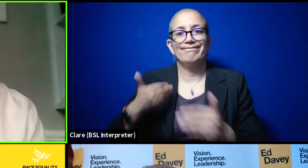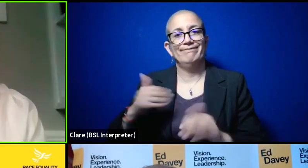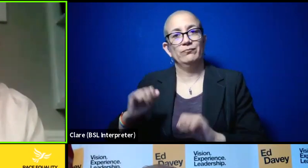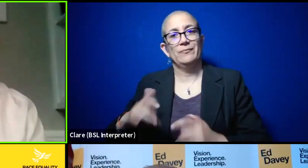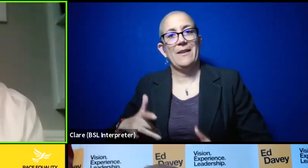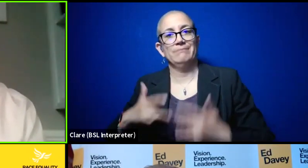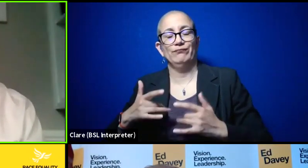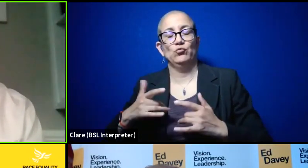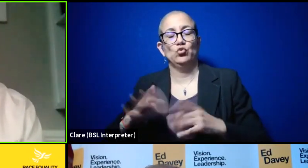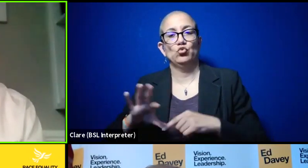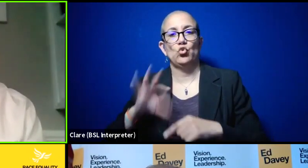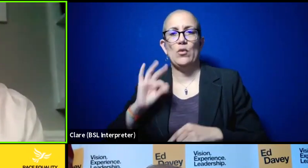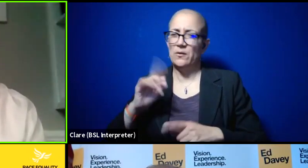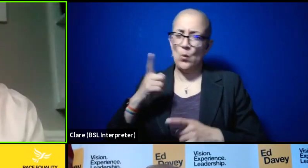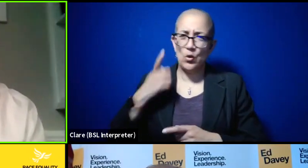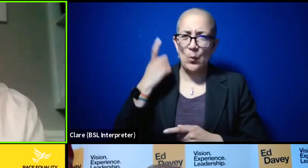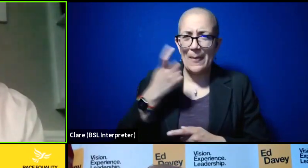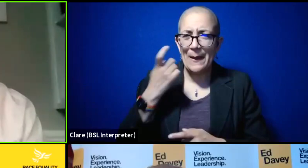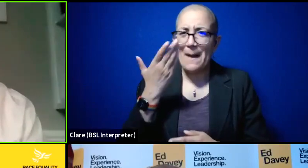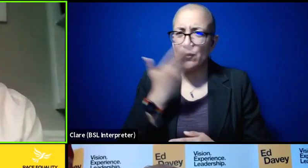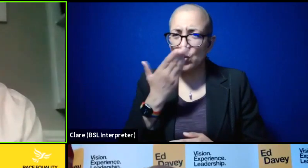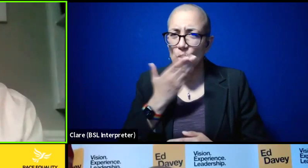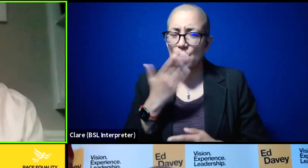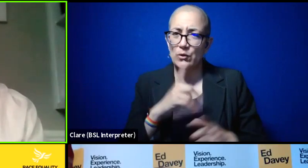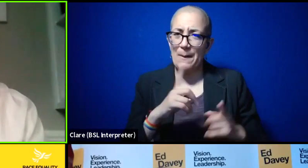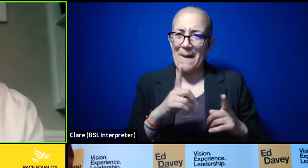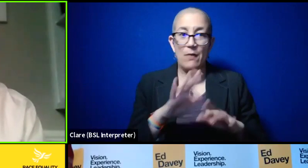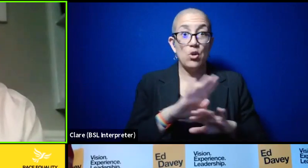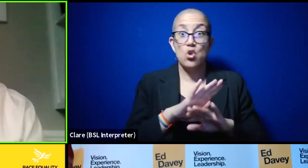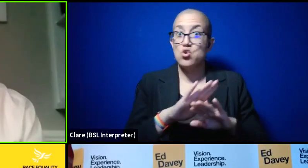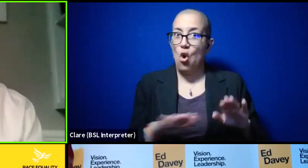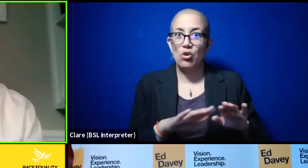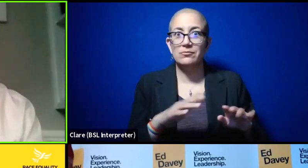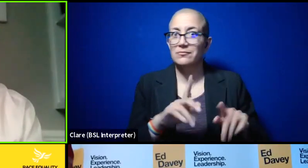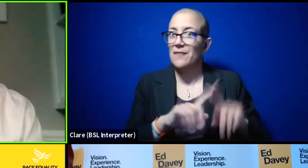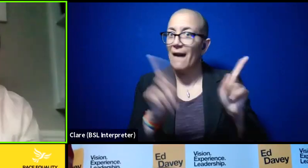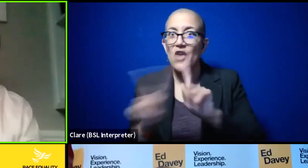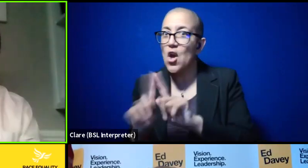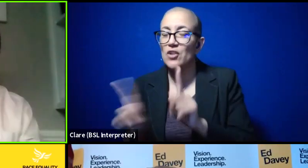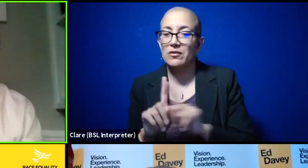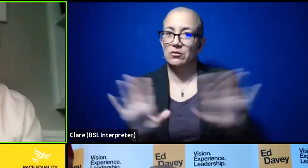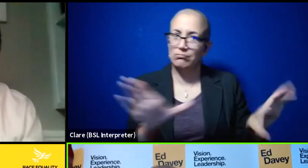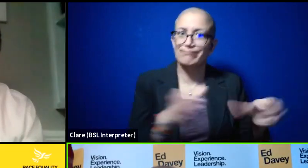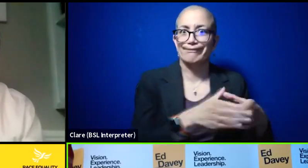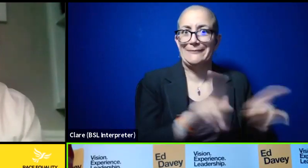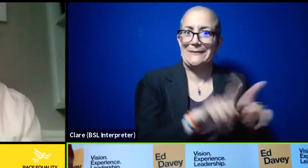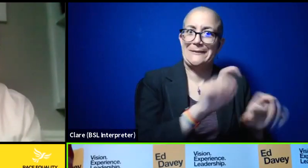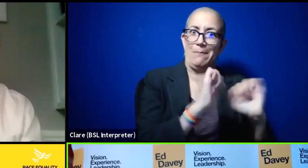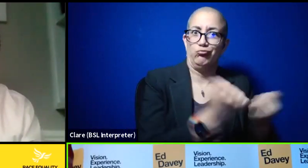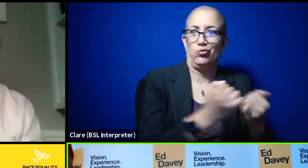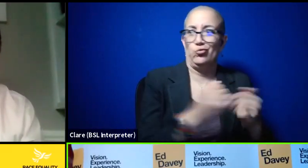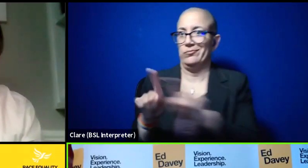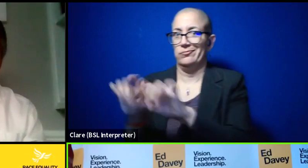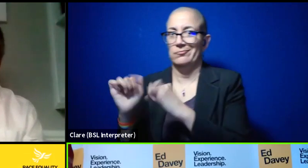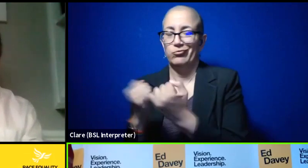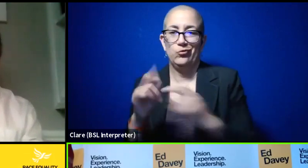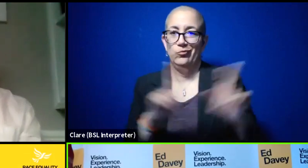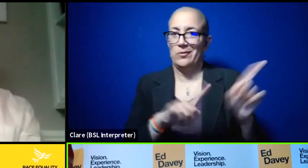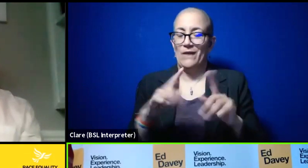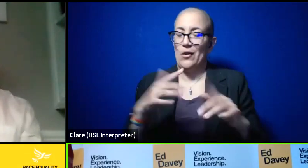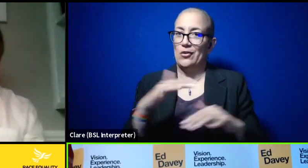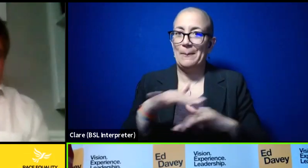the diverse makeup, or the mix, or the non-diverse makeup of schools? It's a very interesting question, because